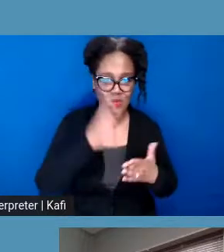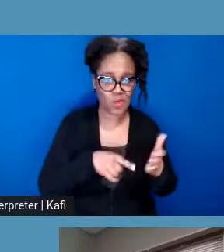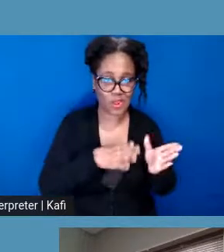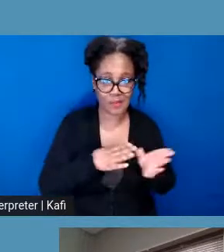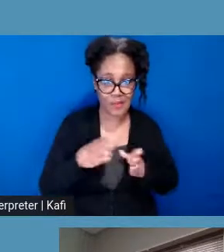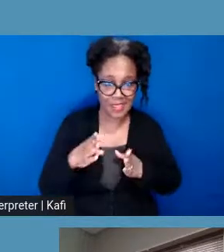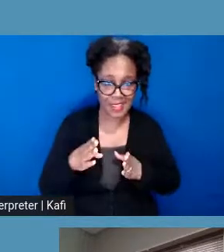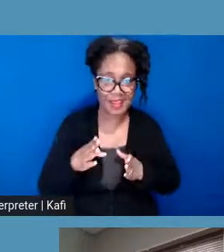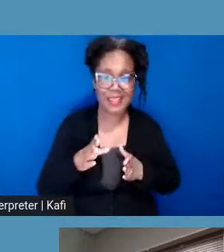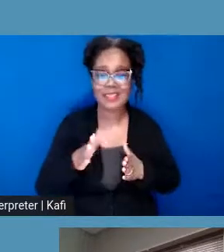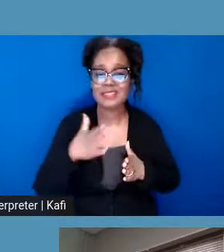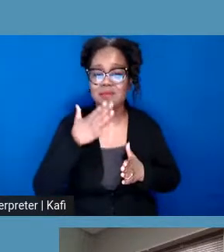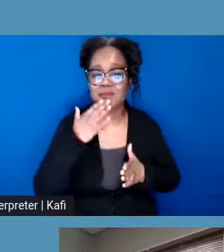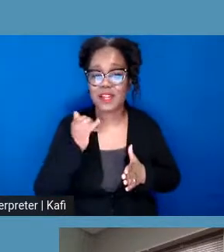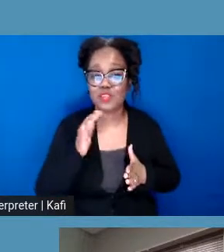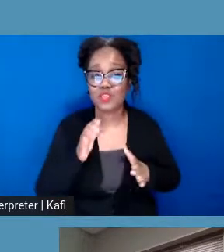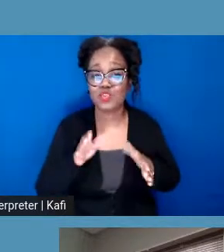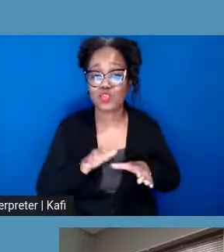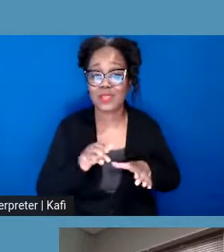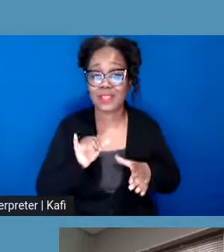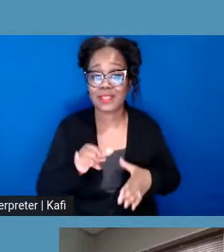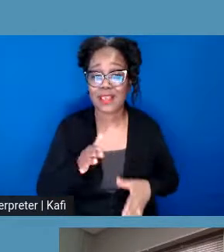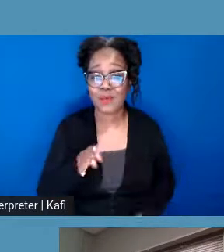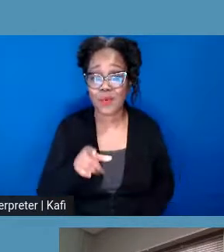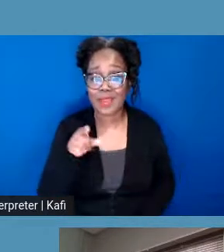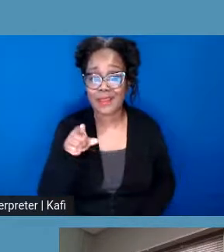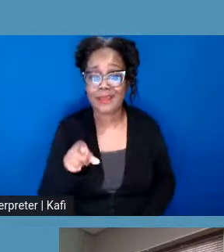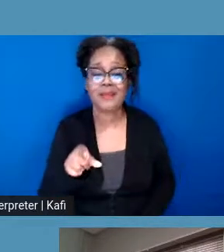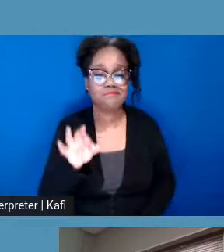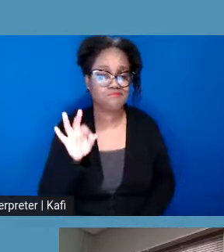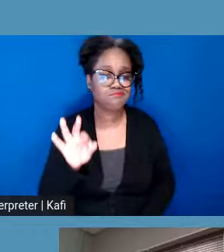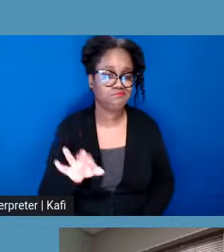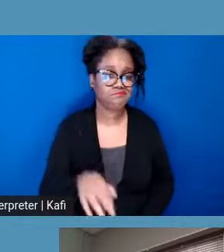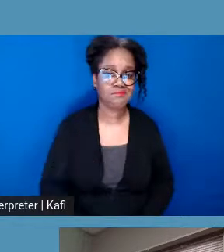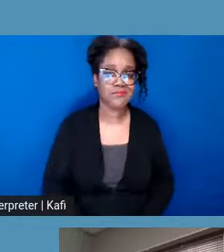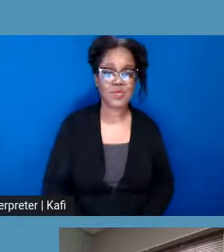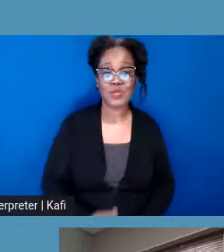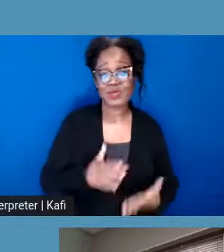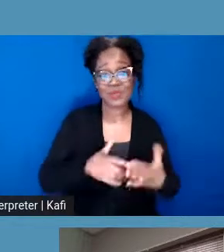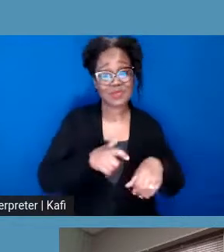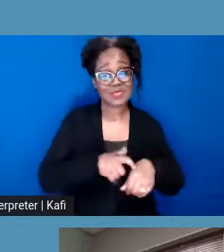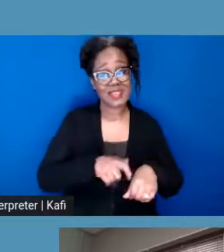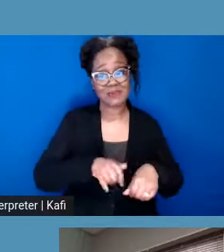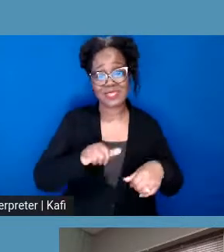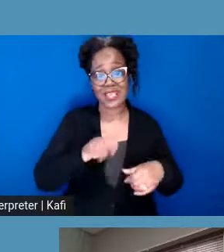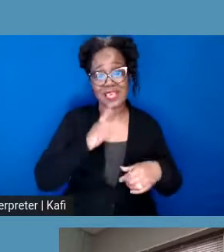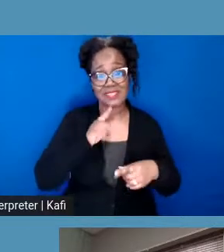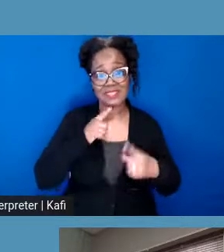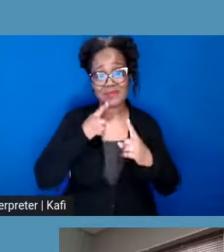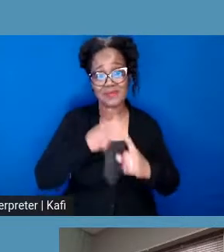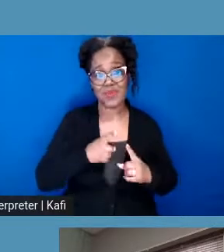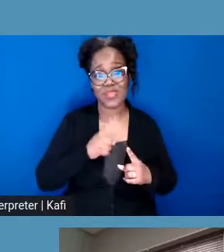should be totally impressed. Like, it's so impressive, all the work you did with all those objects and getting that exhibit off the ground. It's amazing.